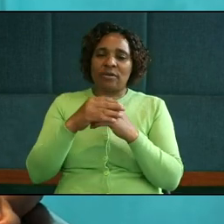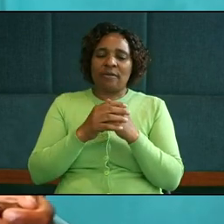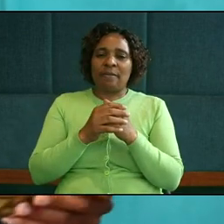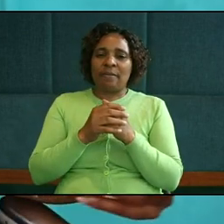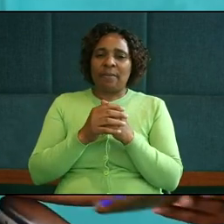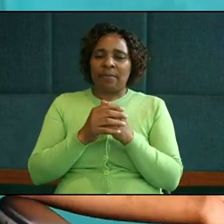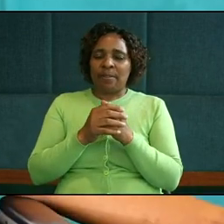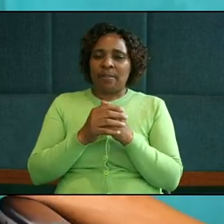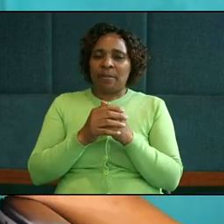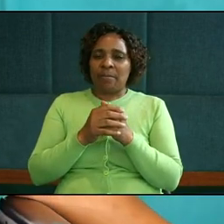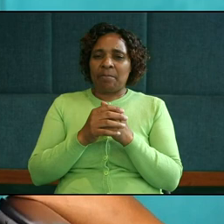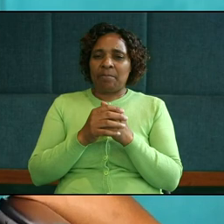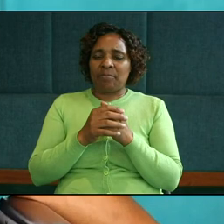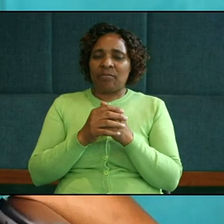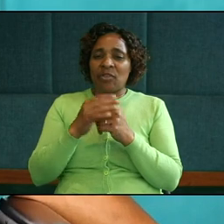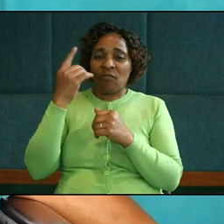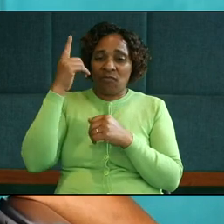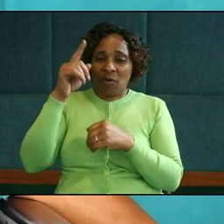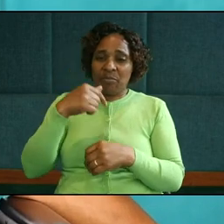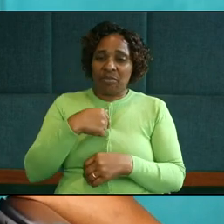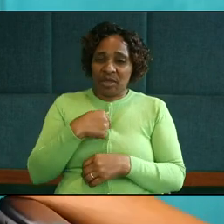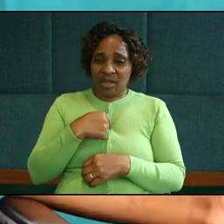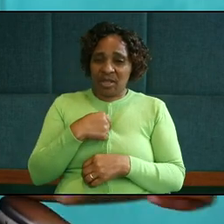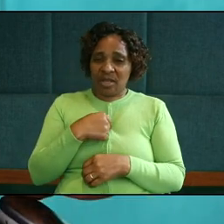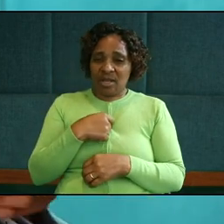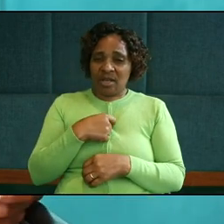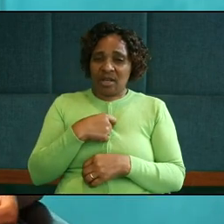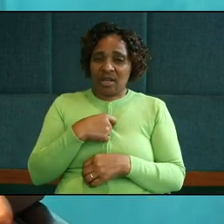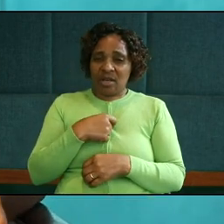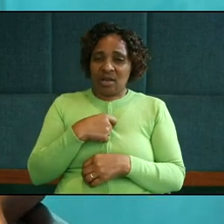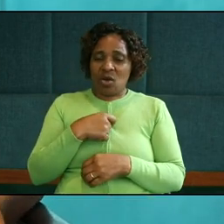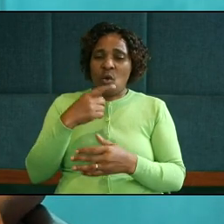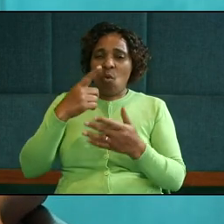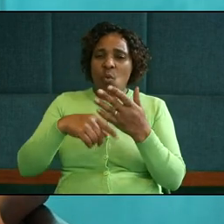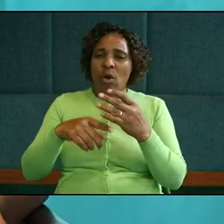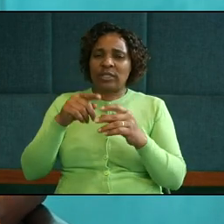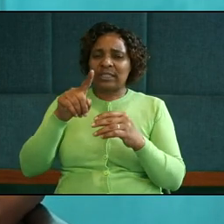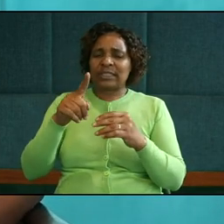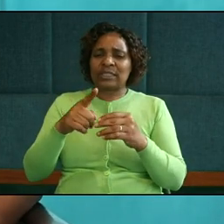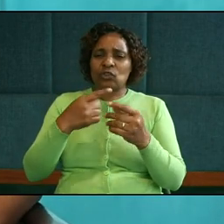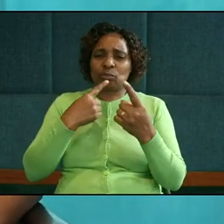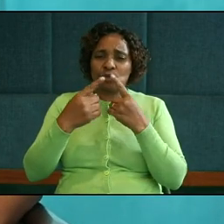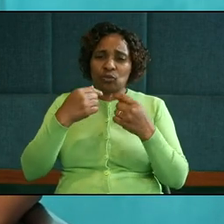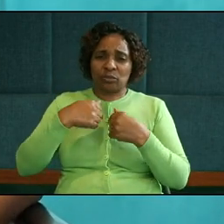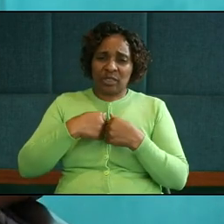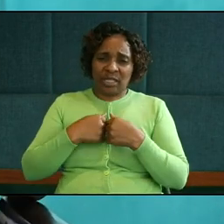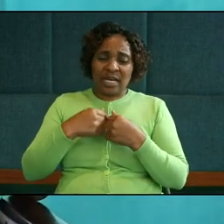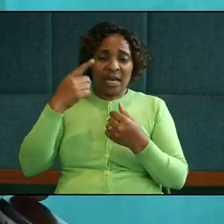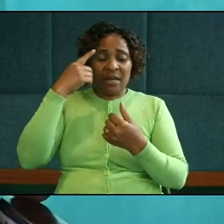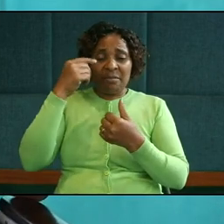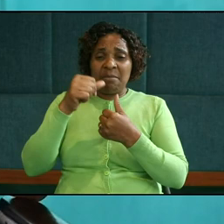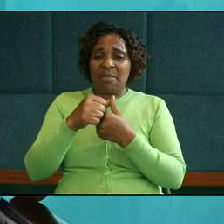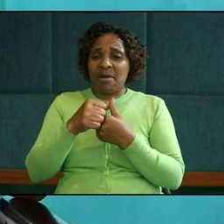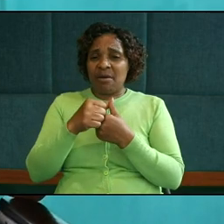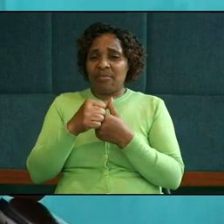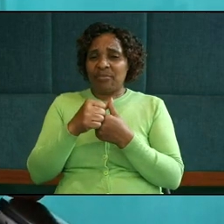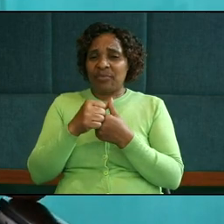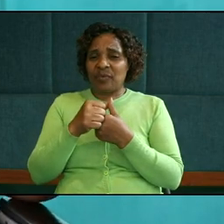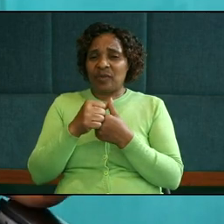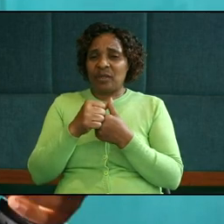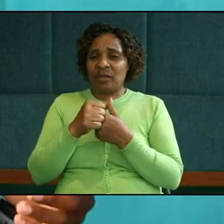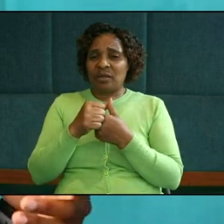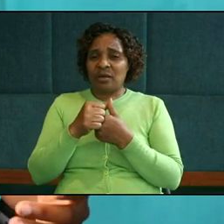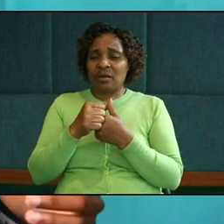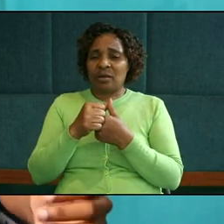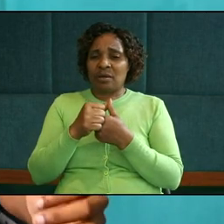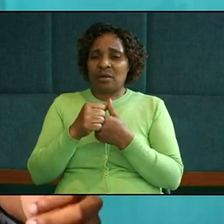merciful God. Thank you. For me, what this verse is trying to say, remember,